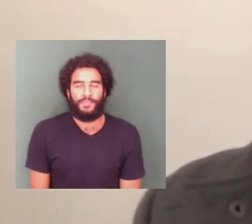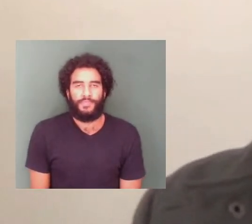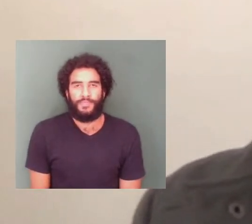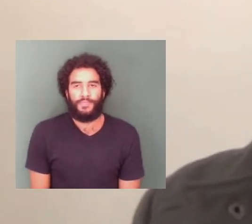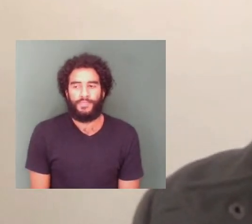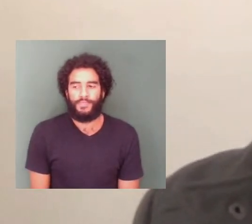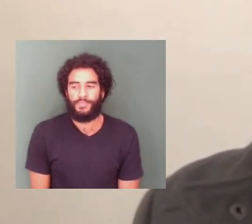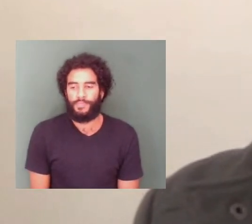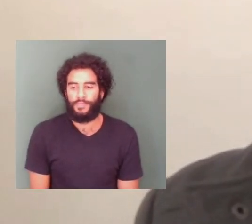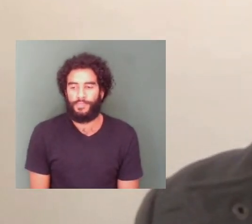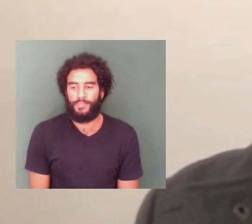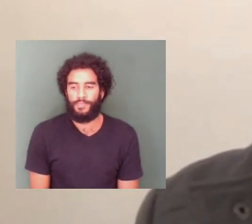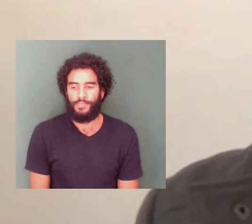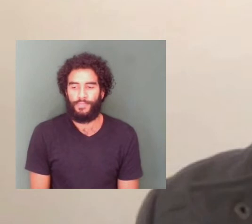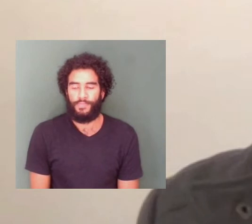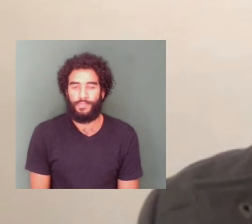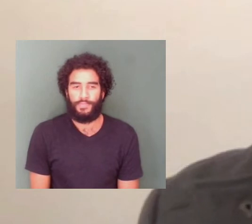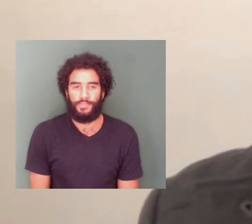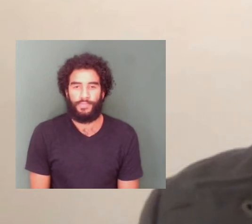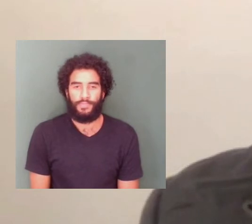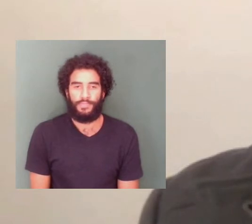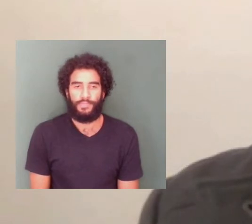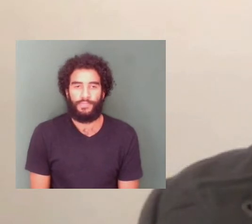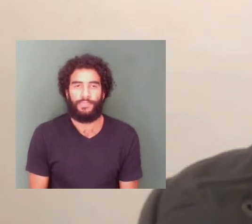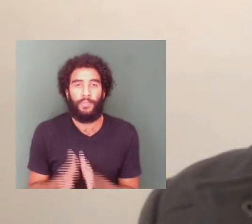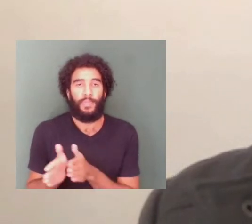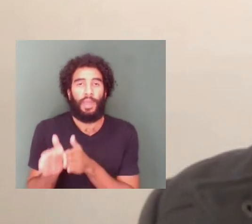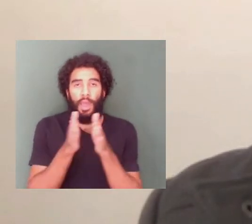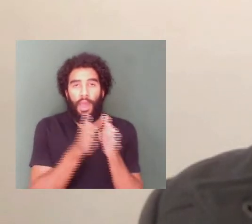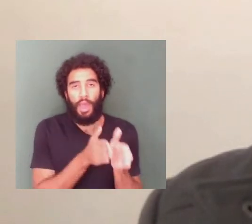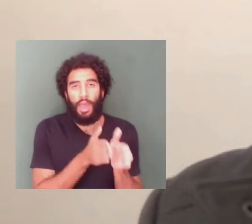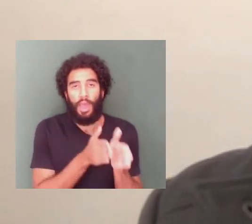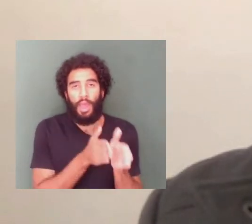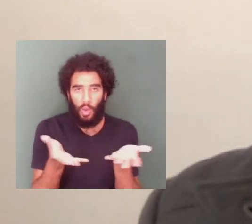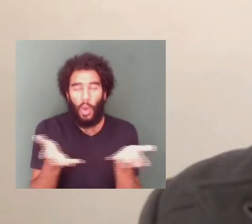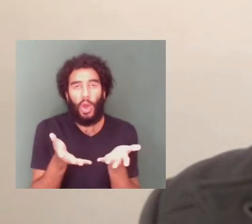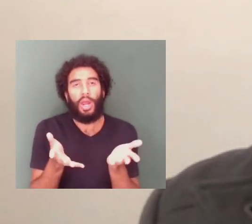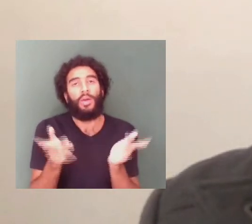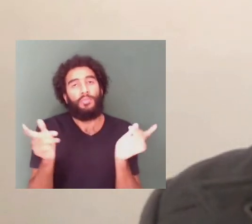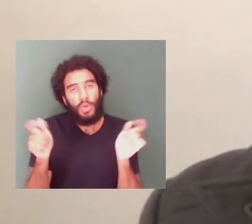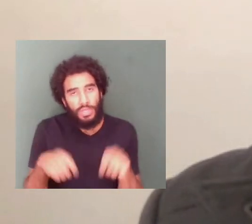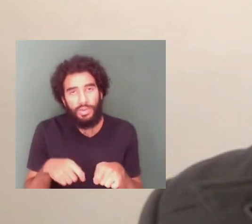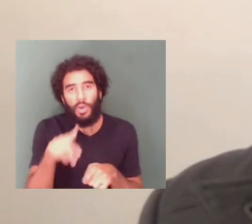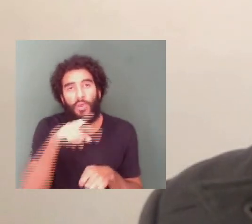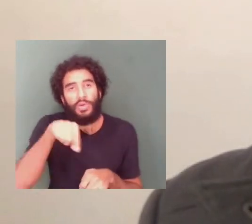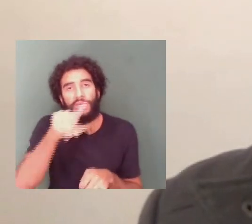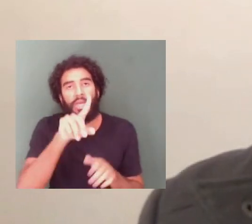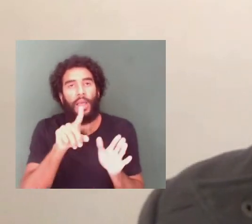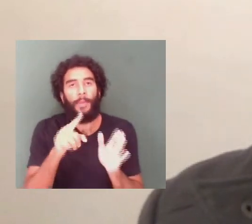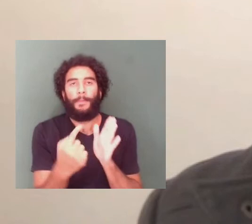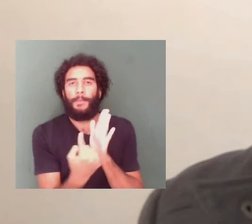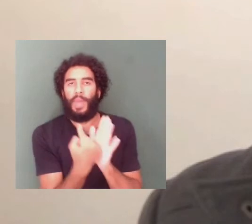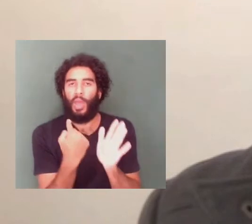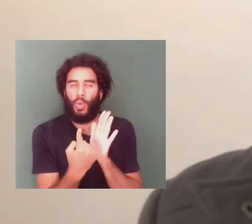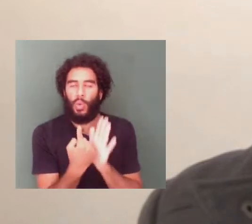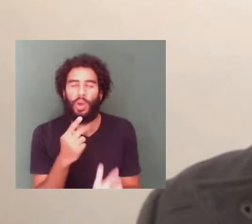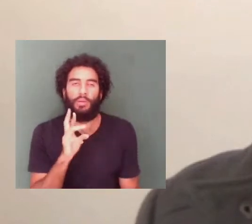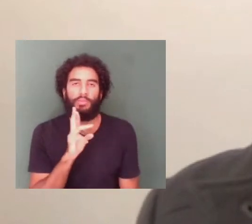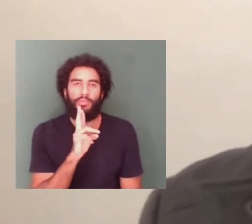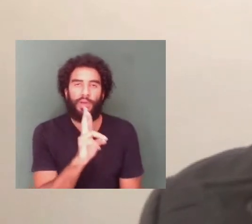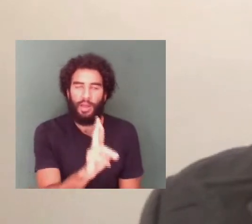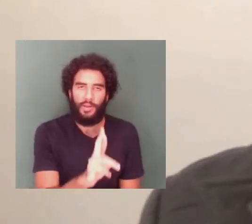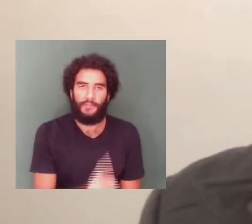So I'd like to now pass onto the